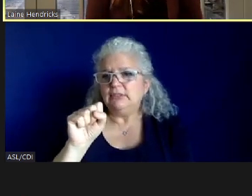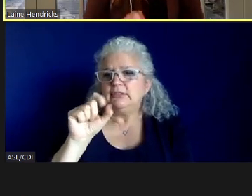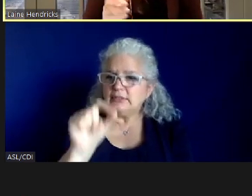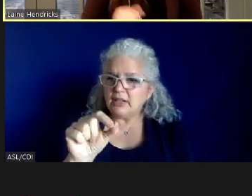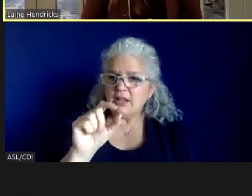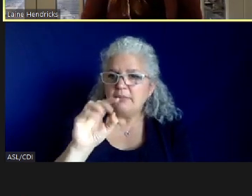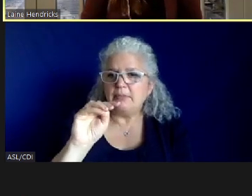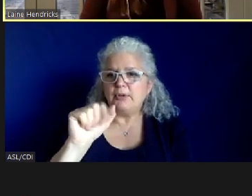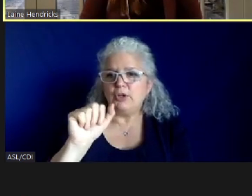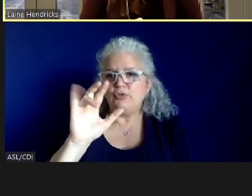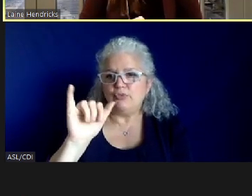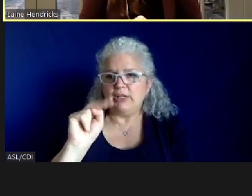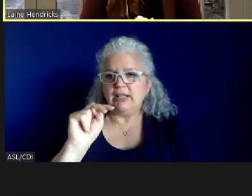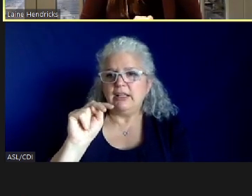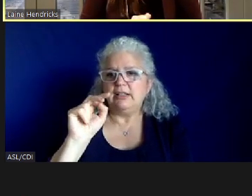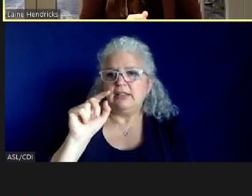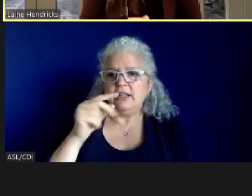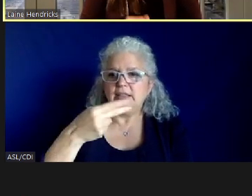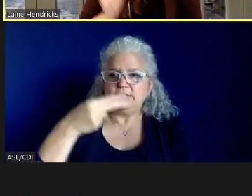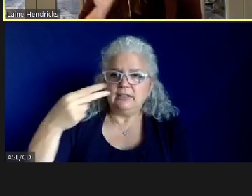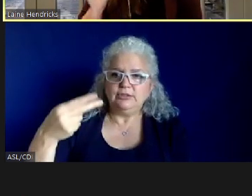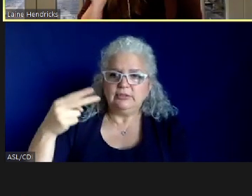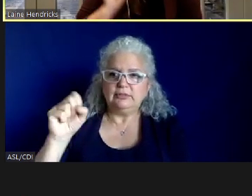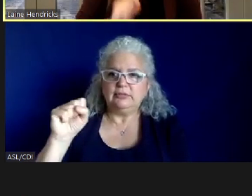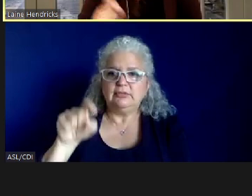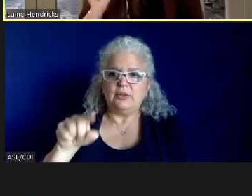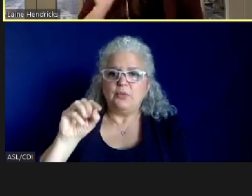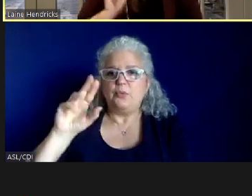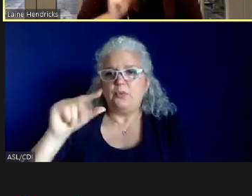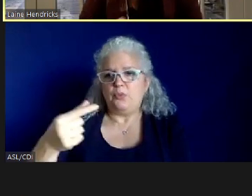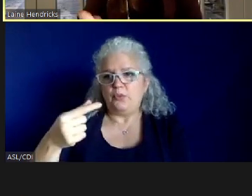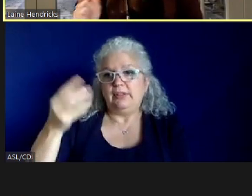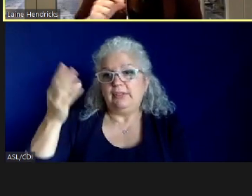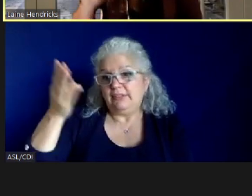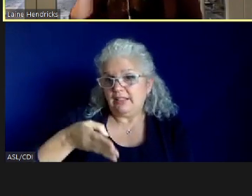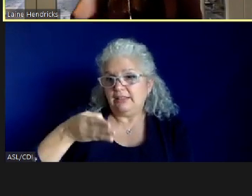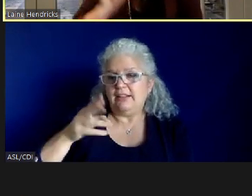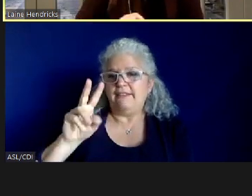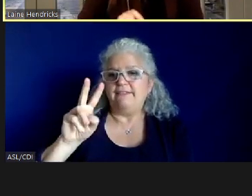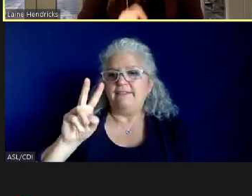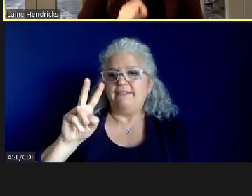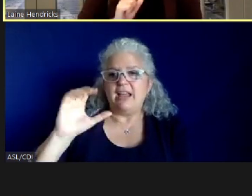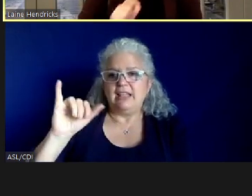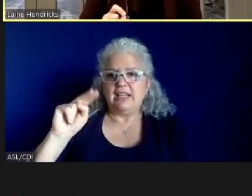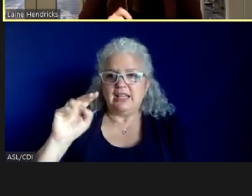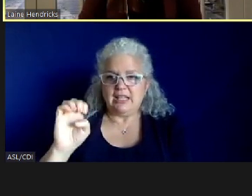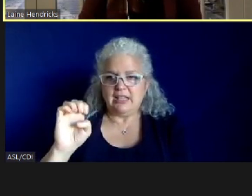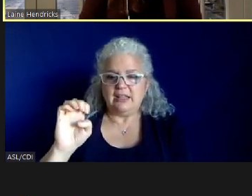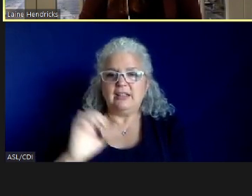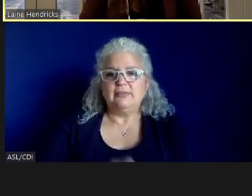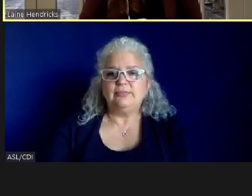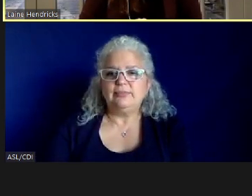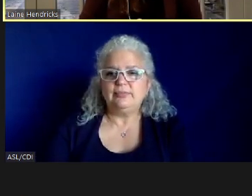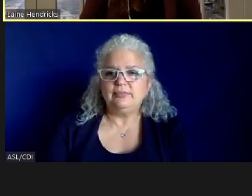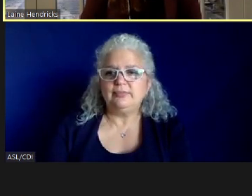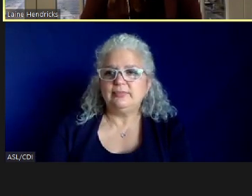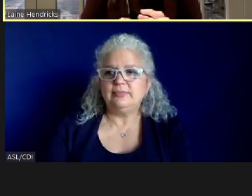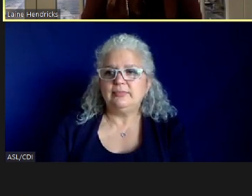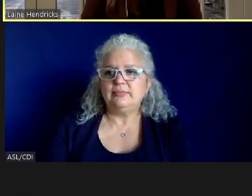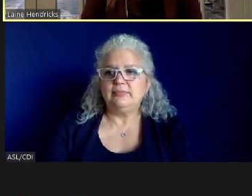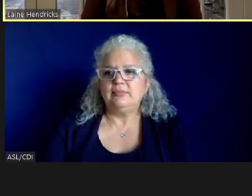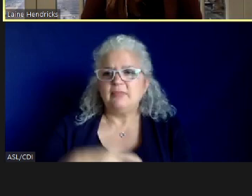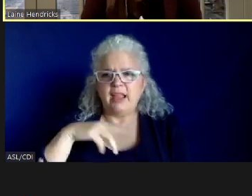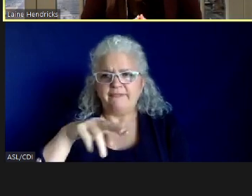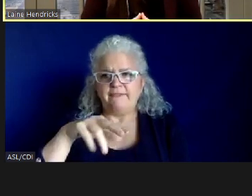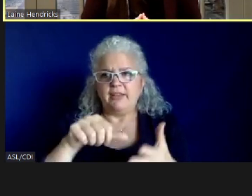coronavirus.marinhhs.org/vaccine. So just click on the FAQ button, and we actually have a couple of pages of FAQs, so make sure you scroll to the bottom and hit next. But for what